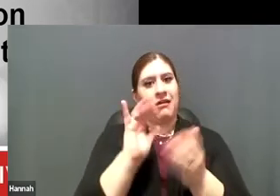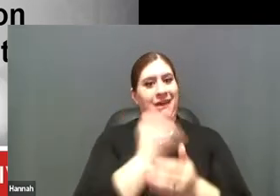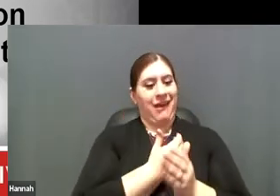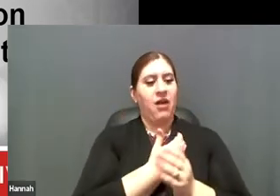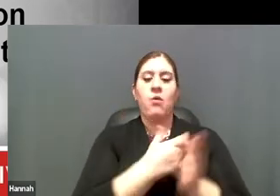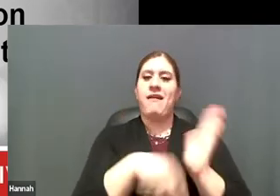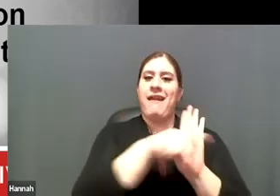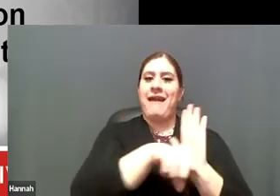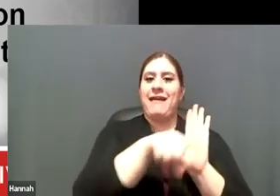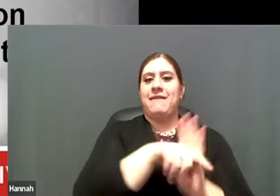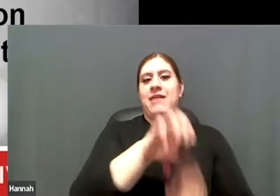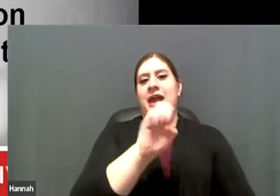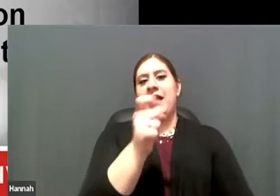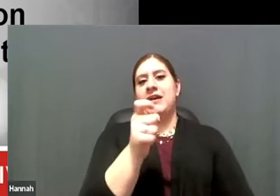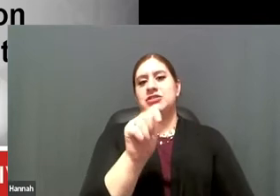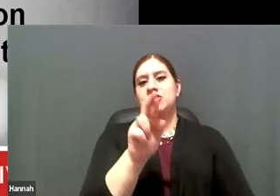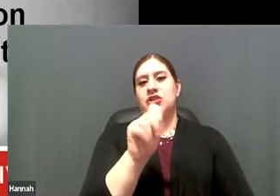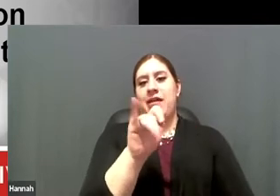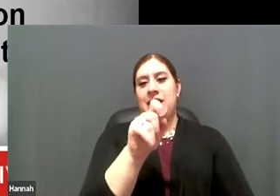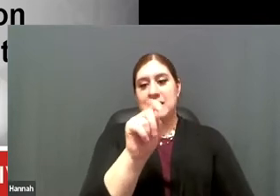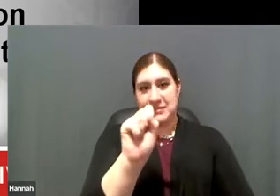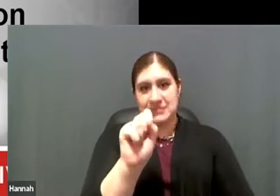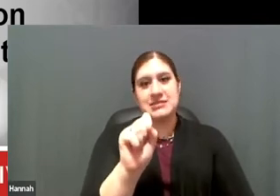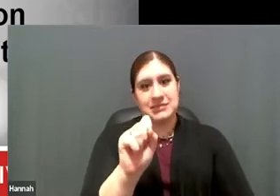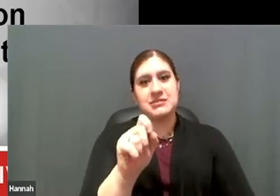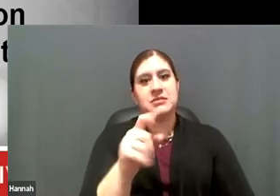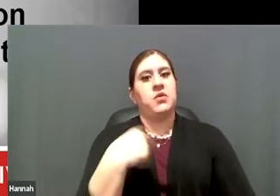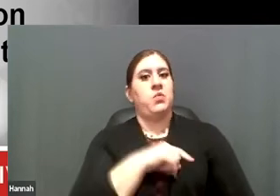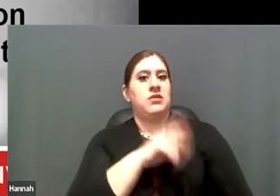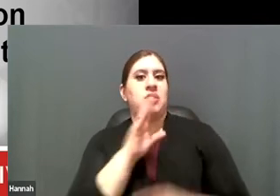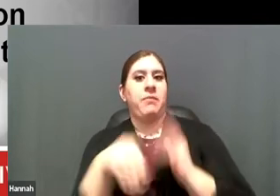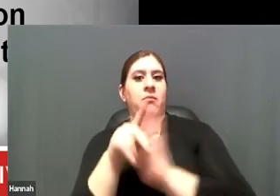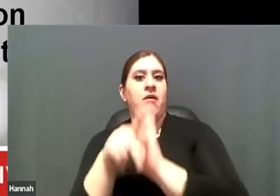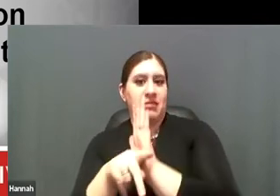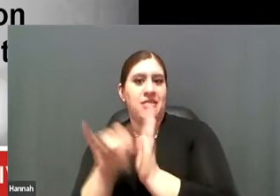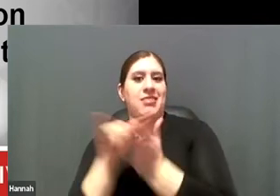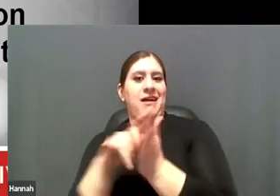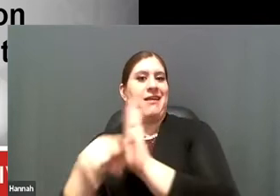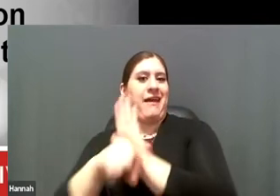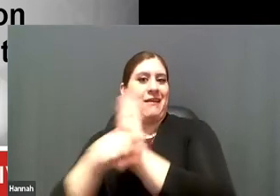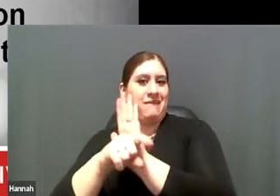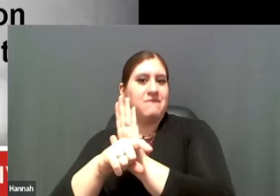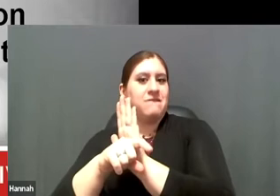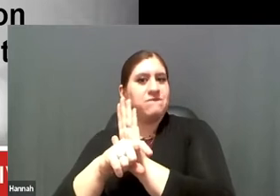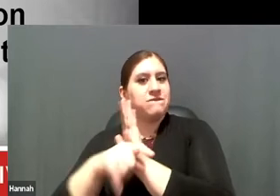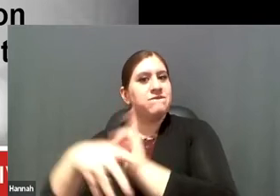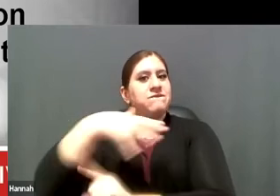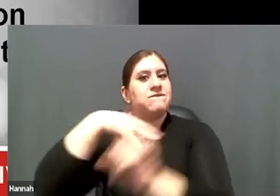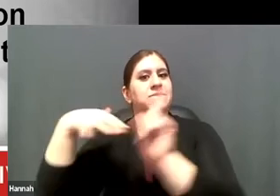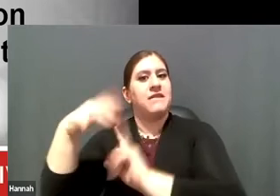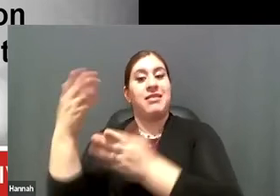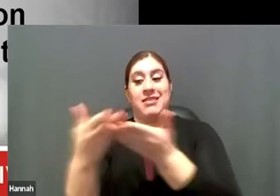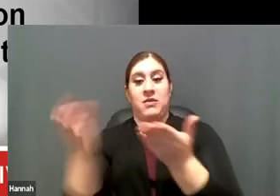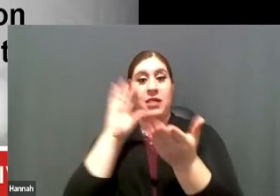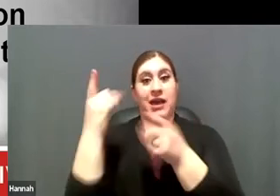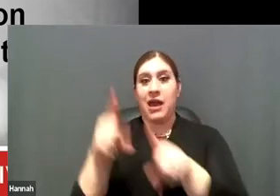negative externalities, which you'll learn about when you're talking about policy, these negative externalities about, you know, things that happen that